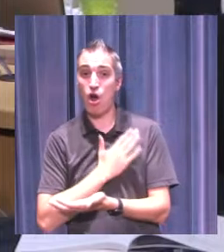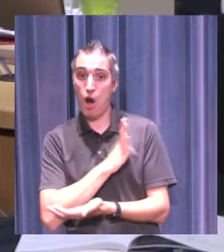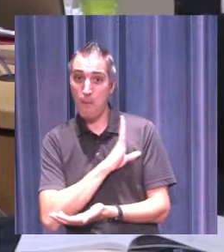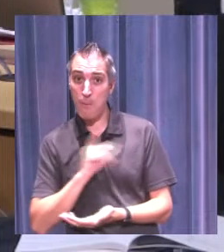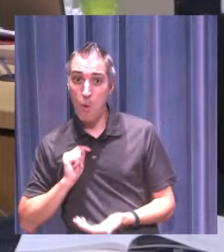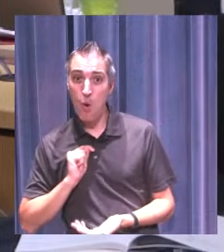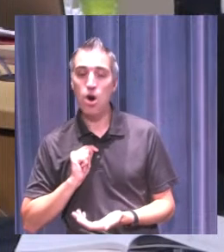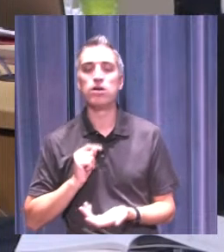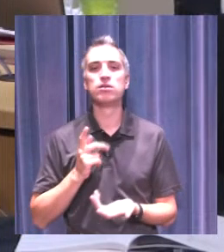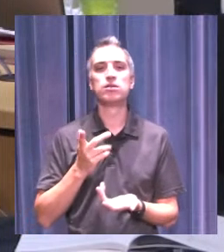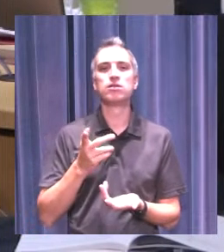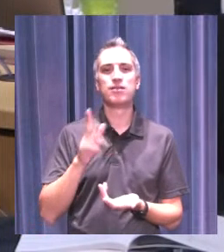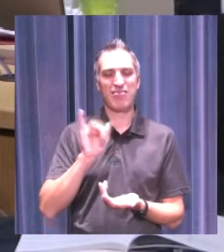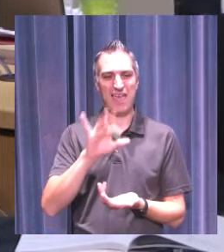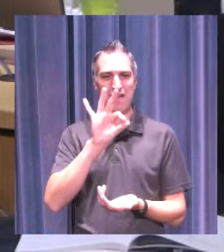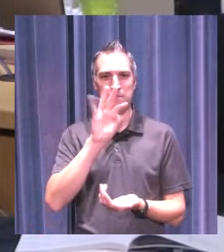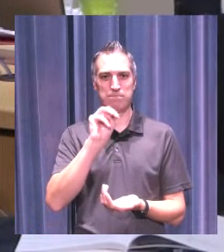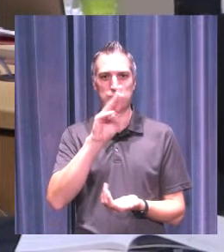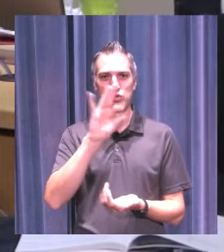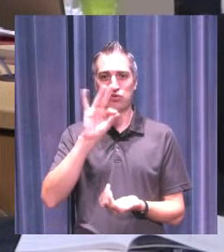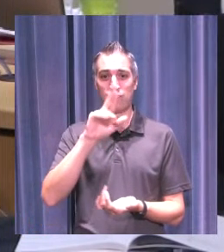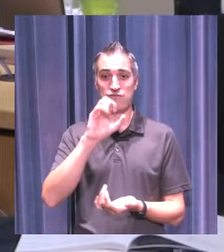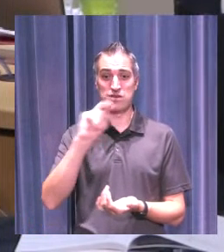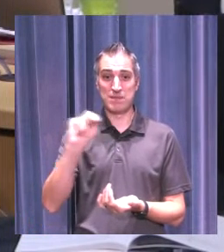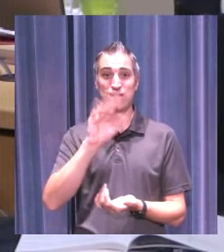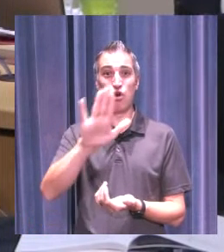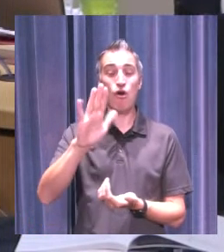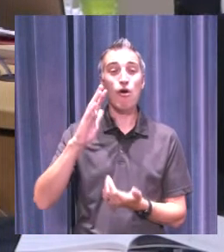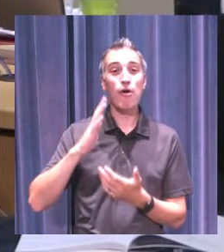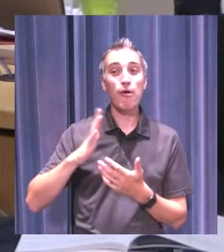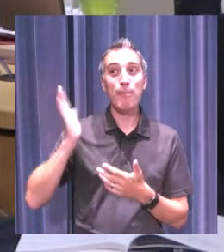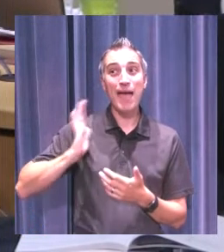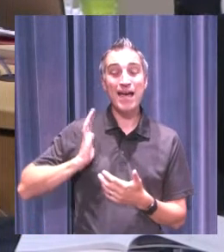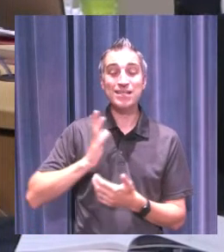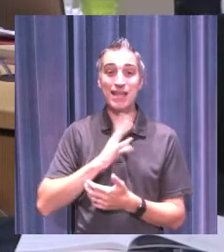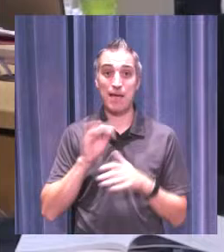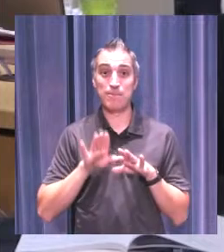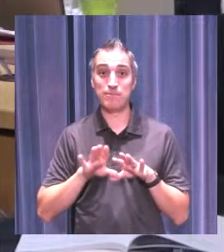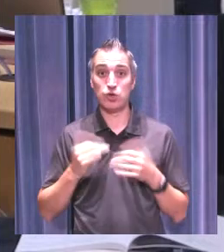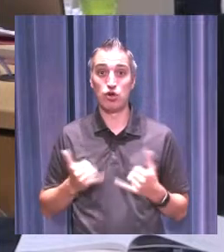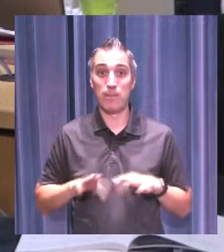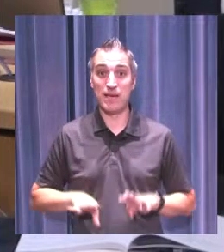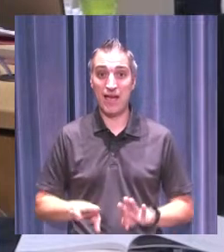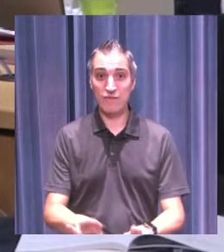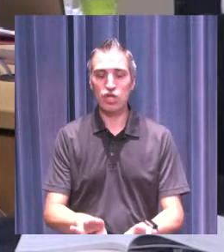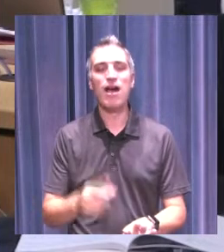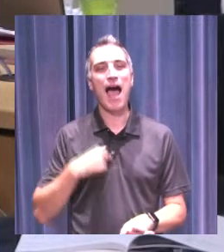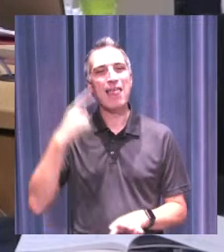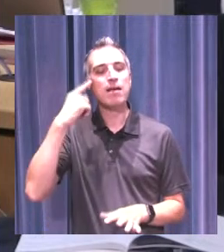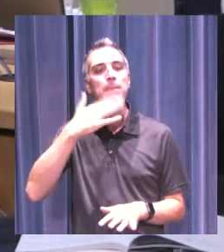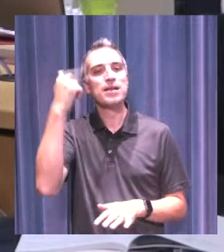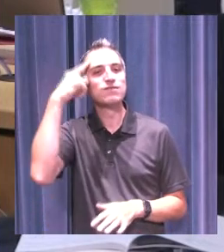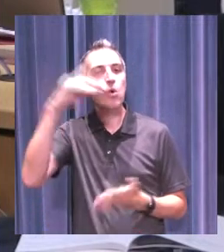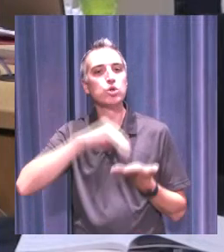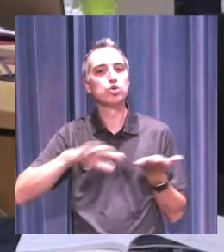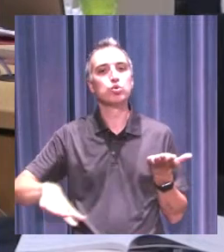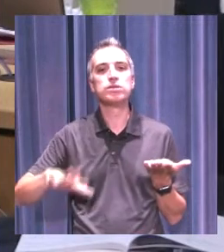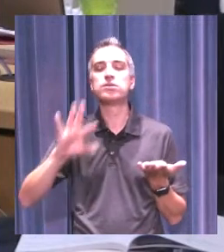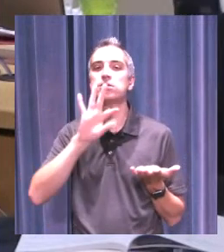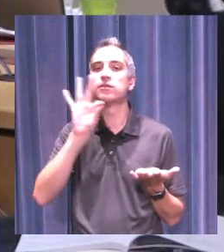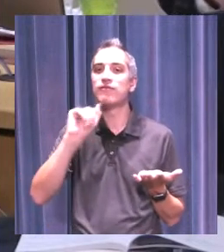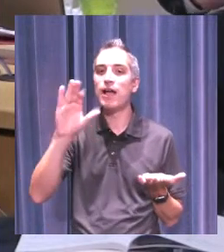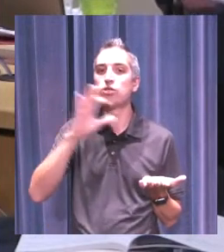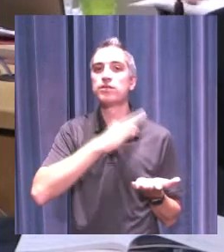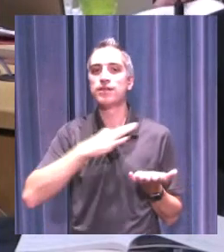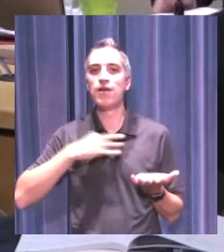community. Given Trustee Freeman's past and current behavior, I feel it would be in the best interest of the students and the college for Trustee Freeman to